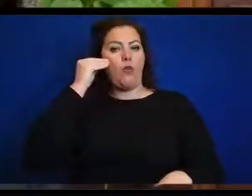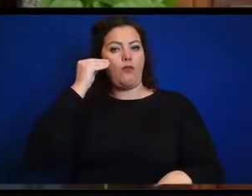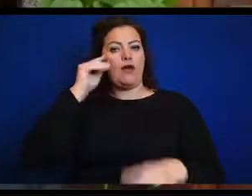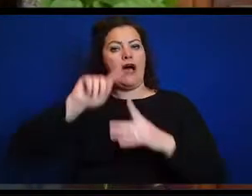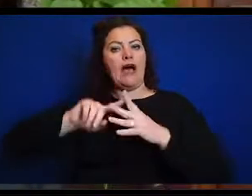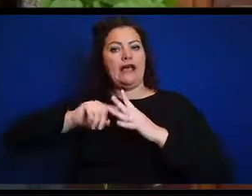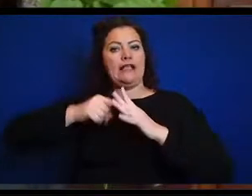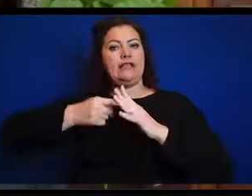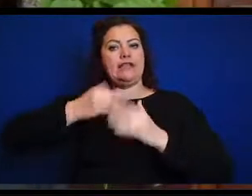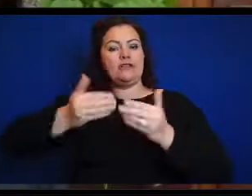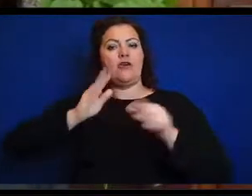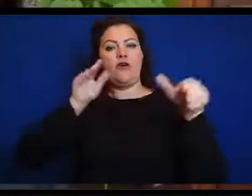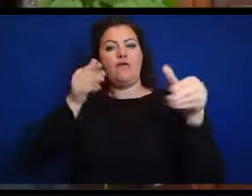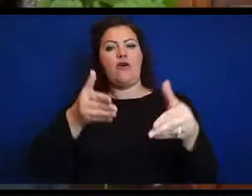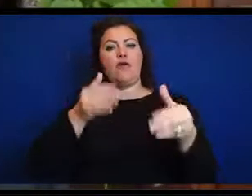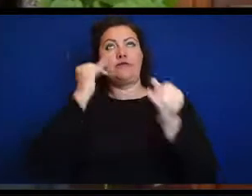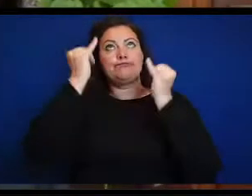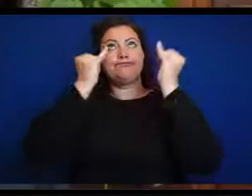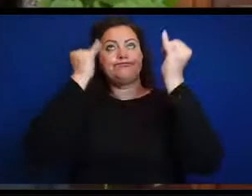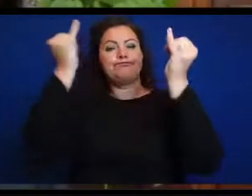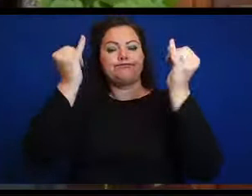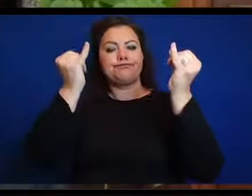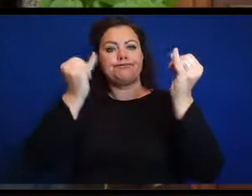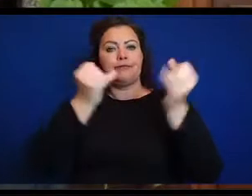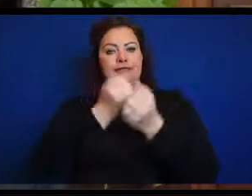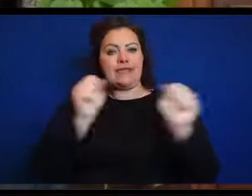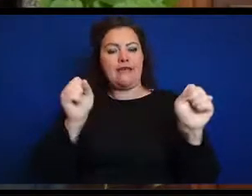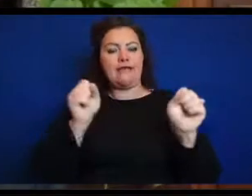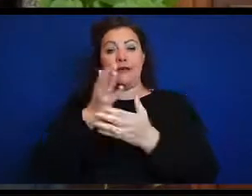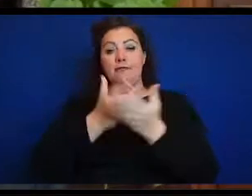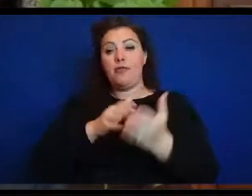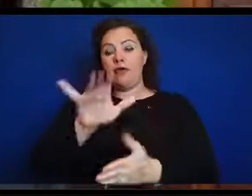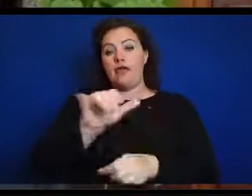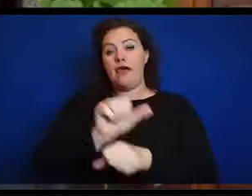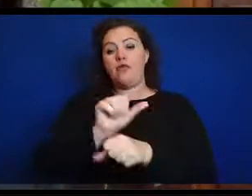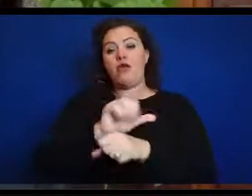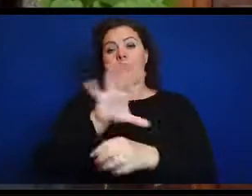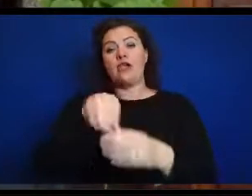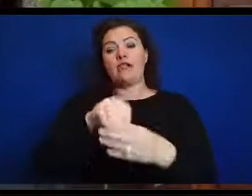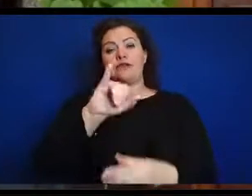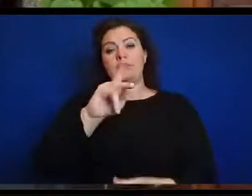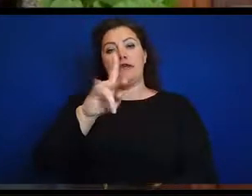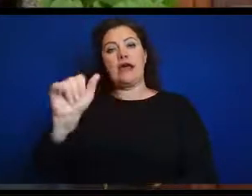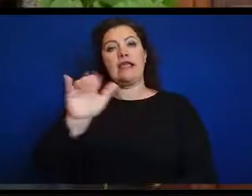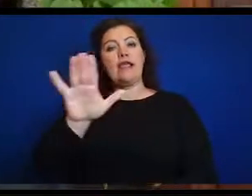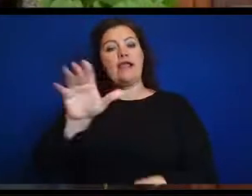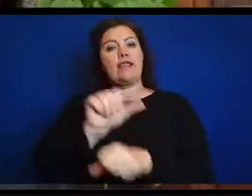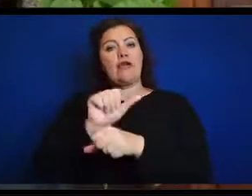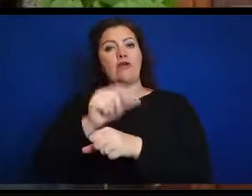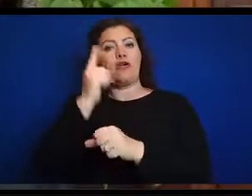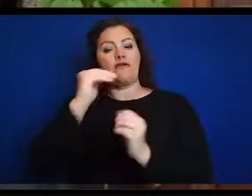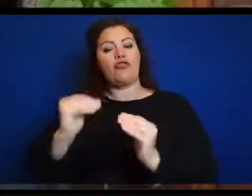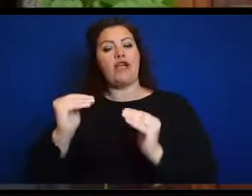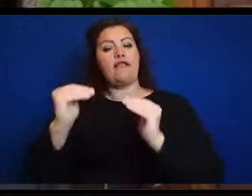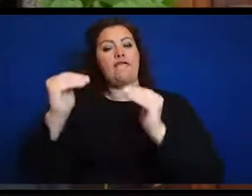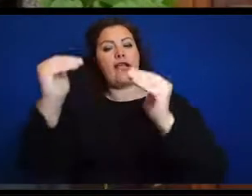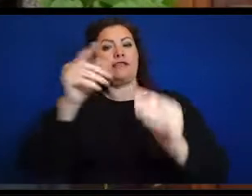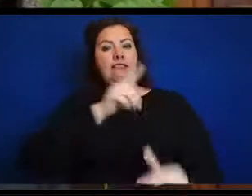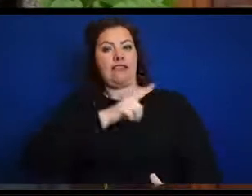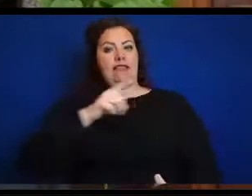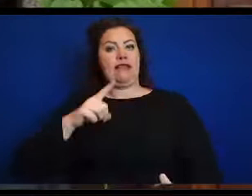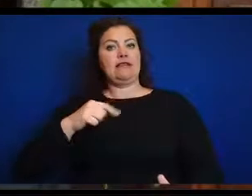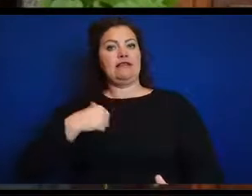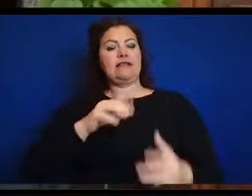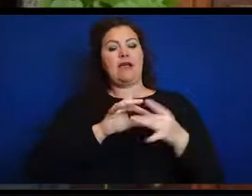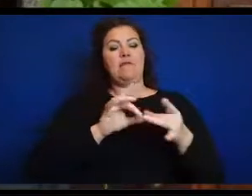innovation. Part of this work includes Ikea's work to advance the legislation I made reference to, the